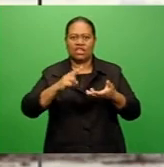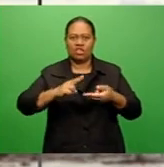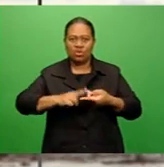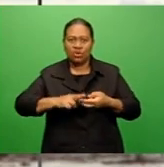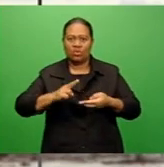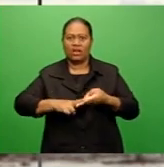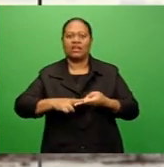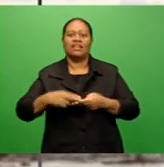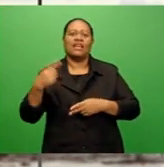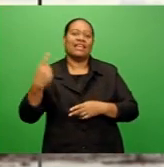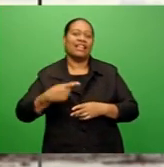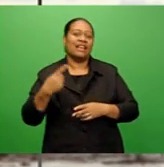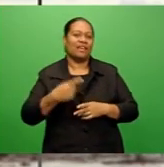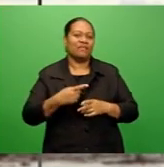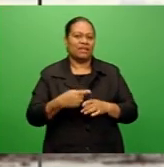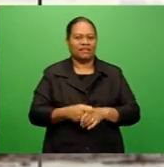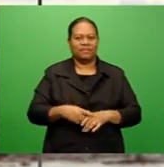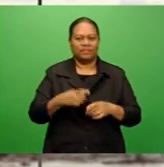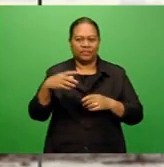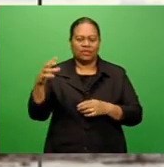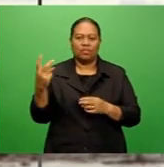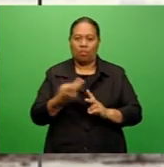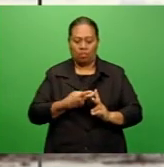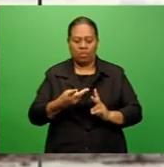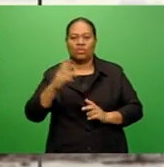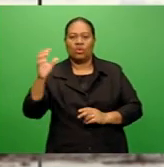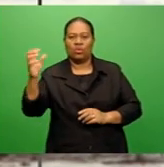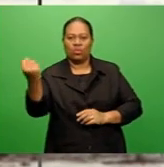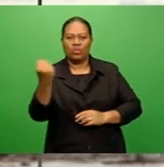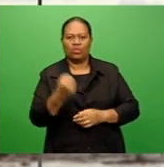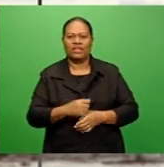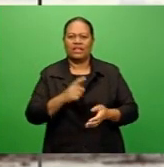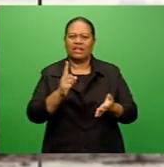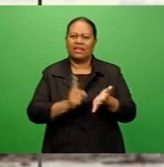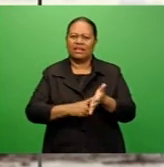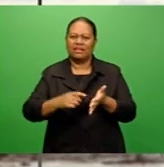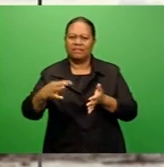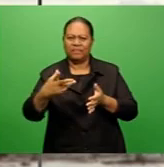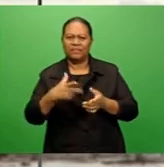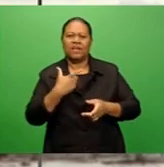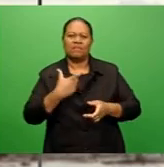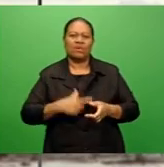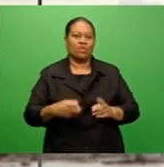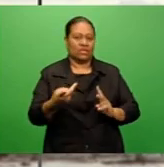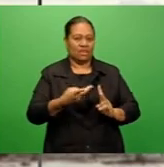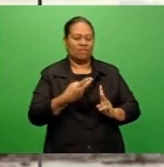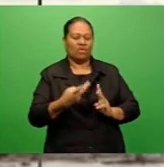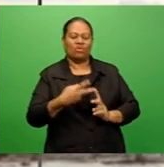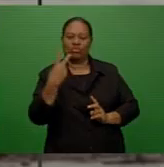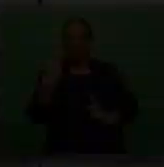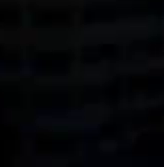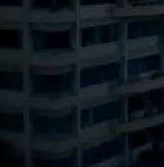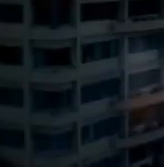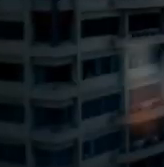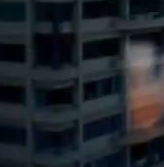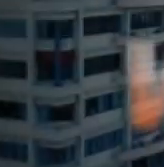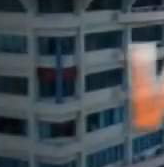equalling 11th consecutive away win in the Premier League this morning after the match ended in a 2-2